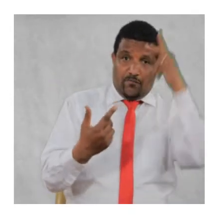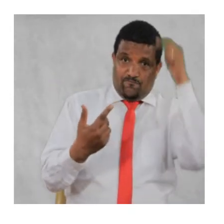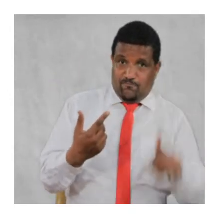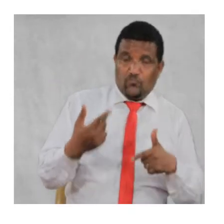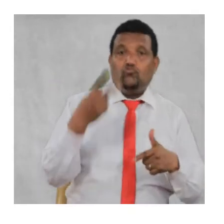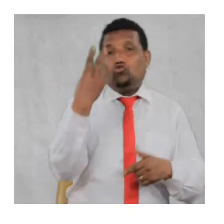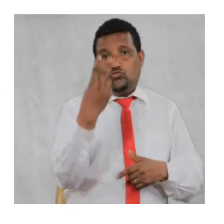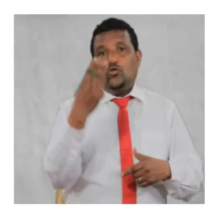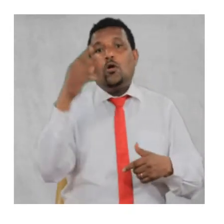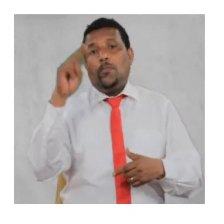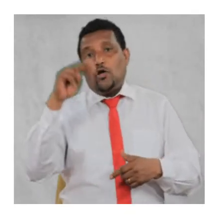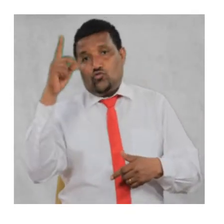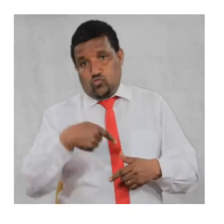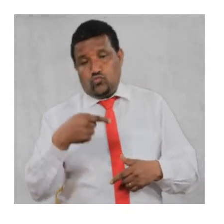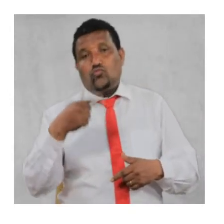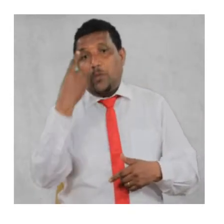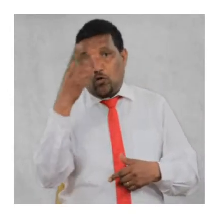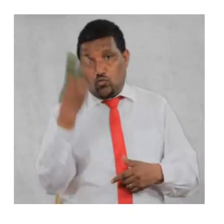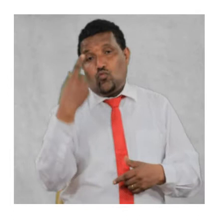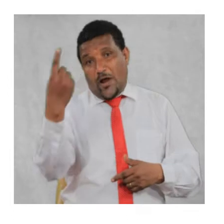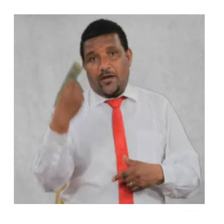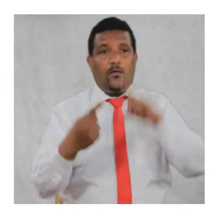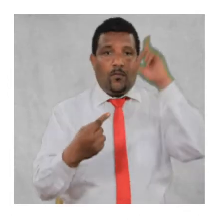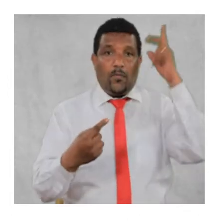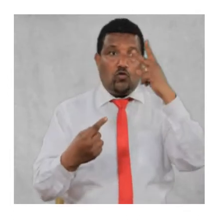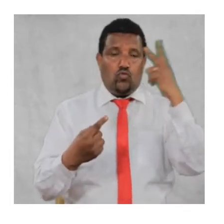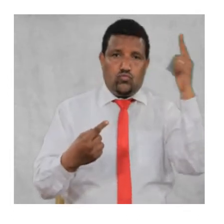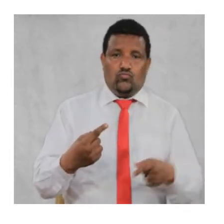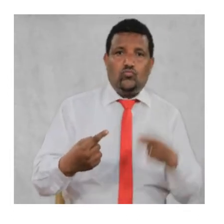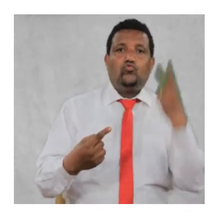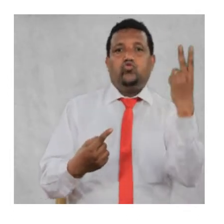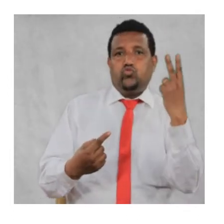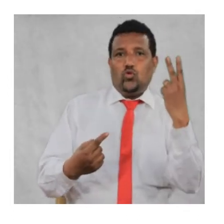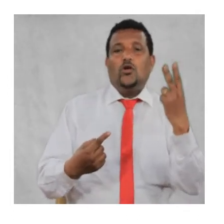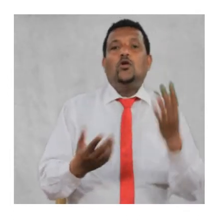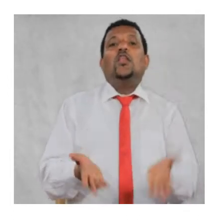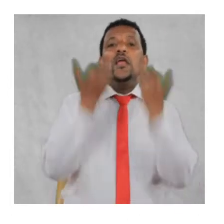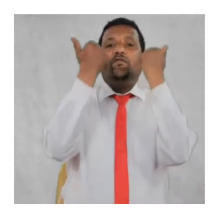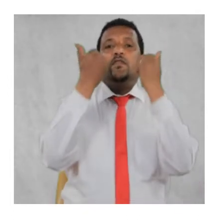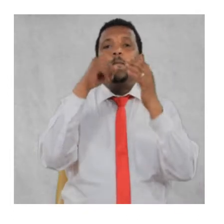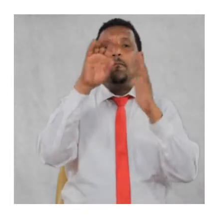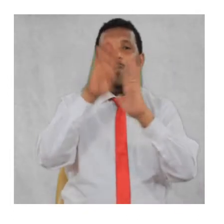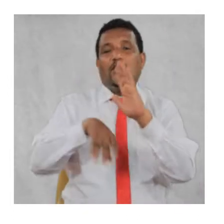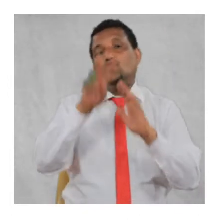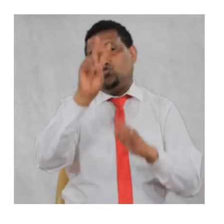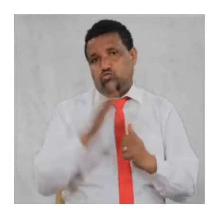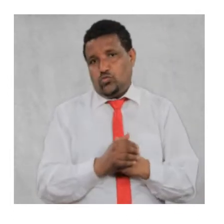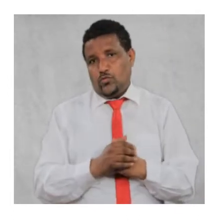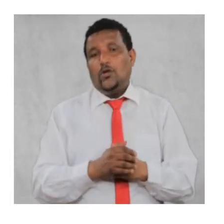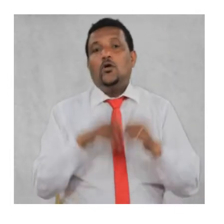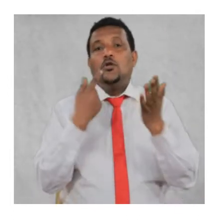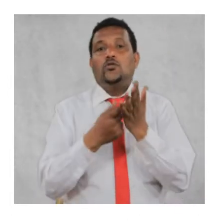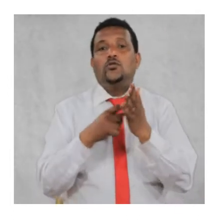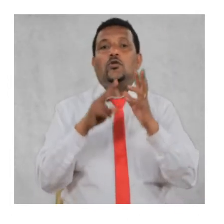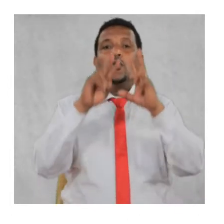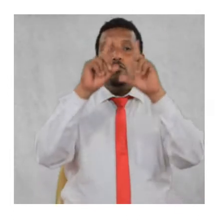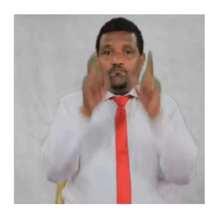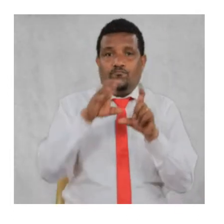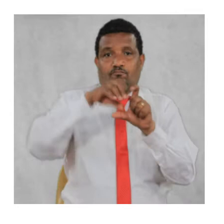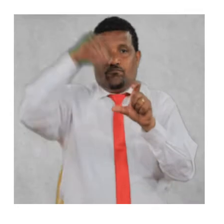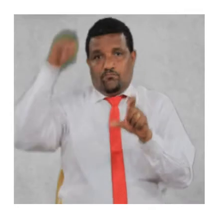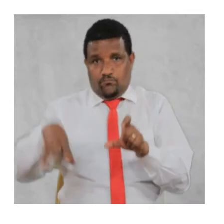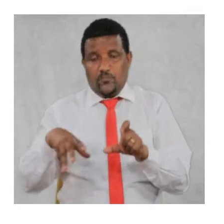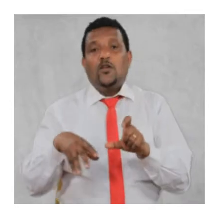2, by 2 1, by 2 2, then we left with minus 2, and when we put it out of absolute value we